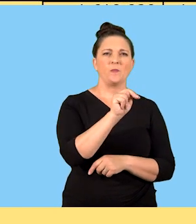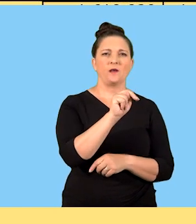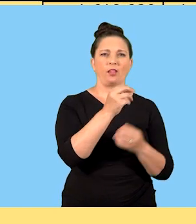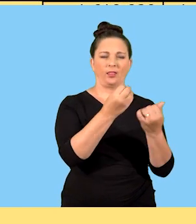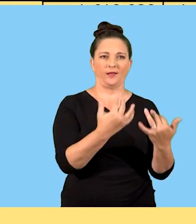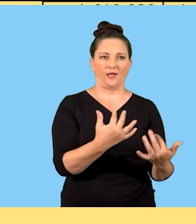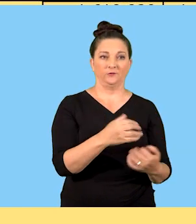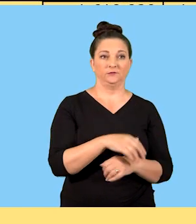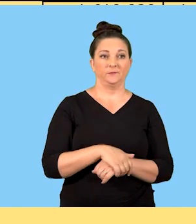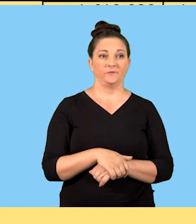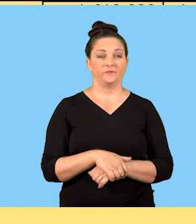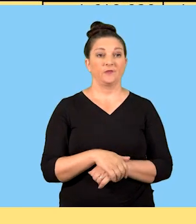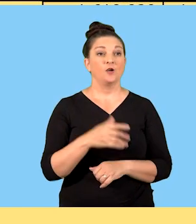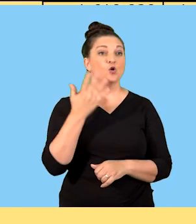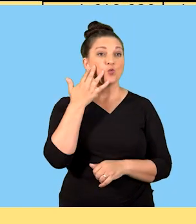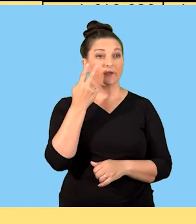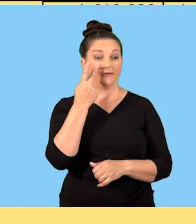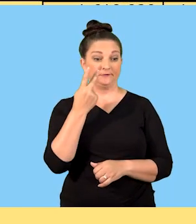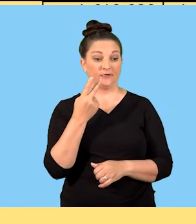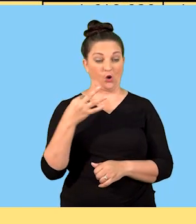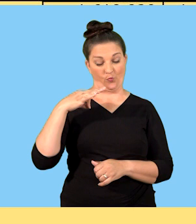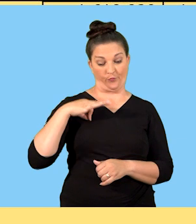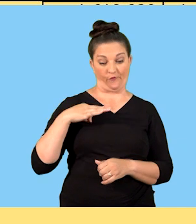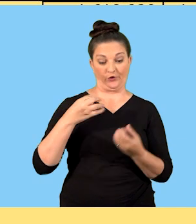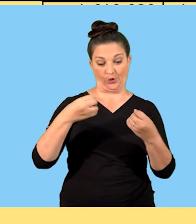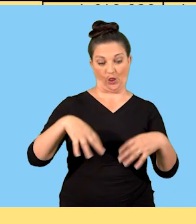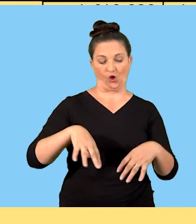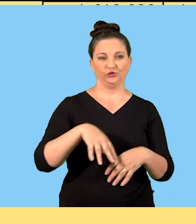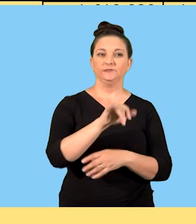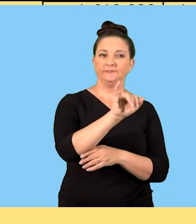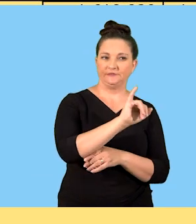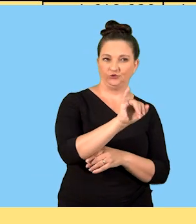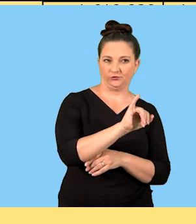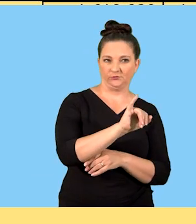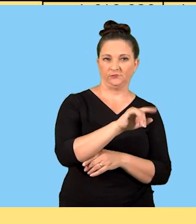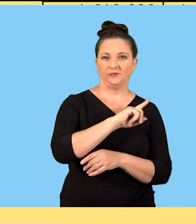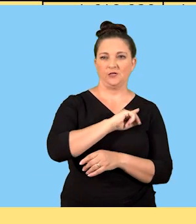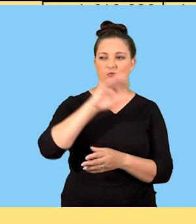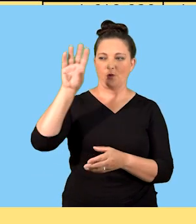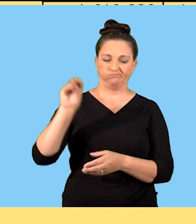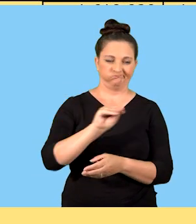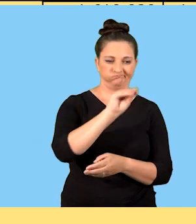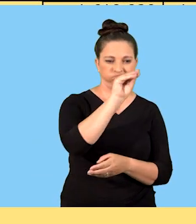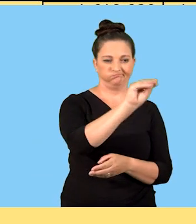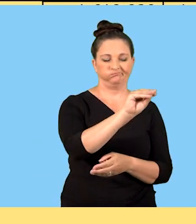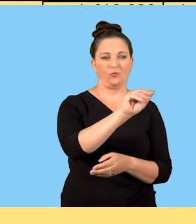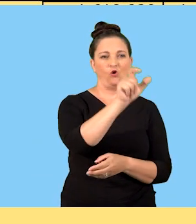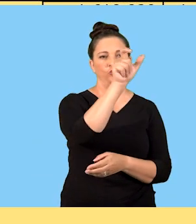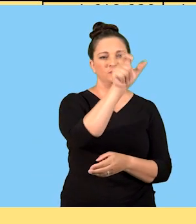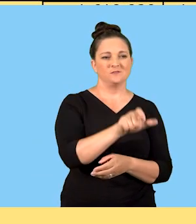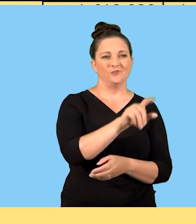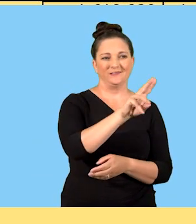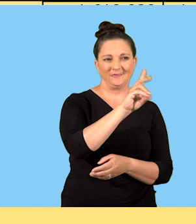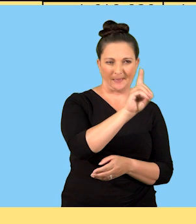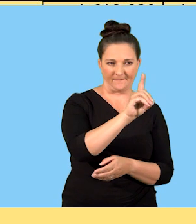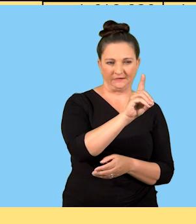nominal account section. So when I come to my profit and loss account, I'll say insurance, and then I'll bring the 10,000 on